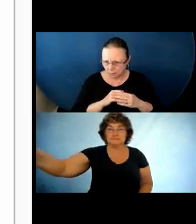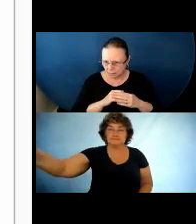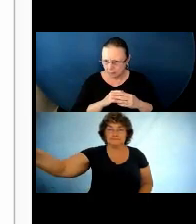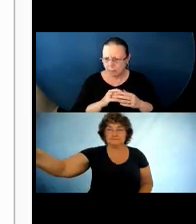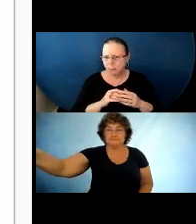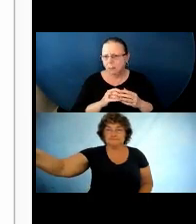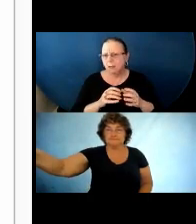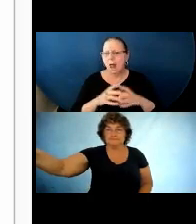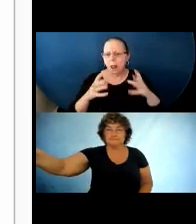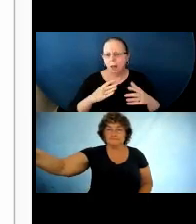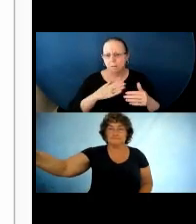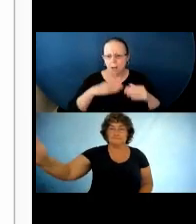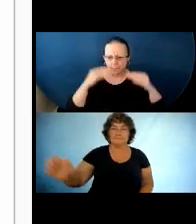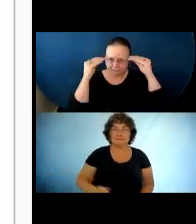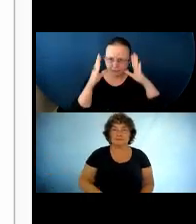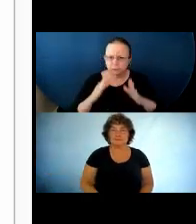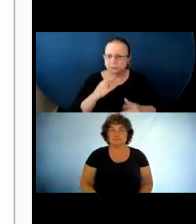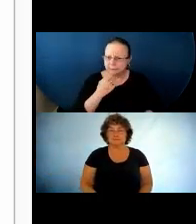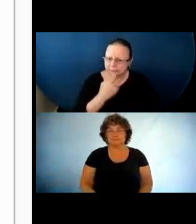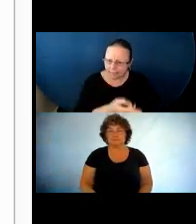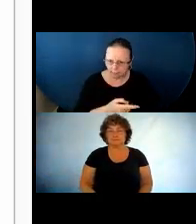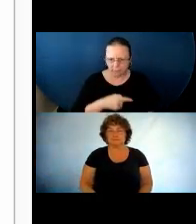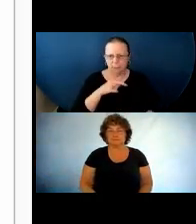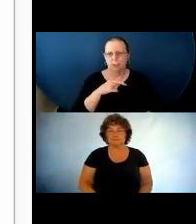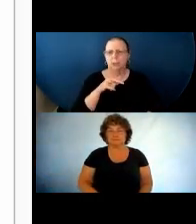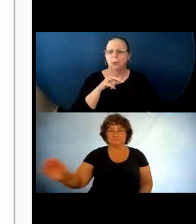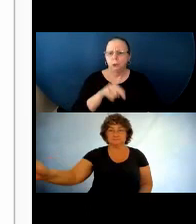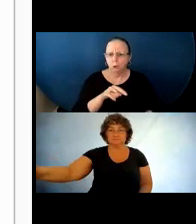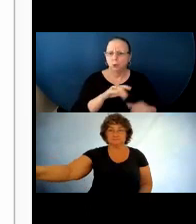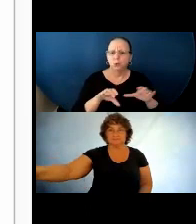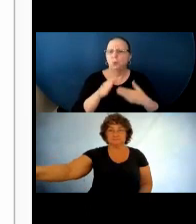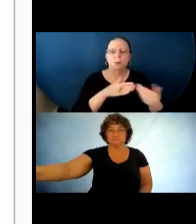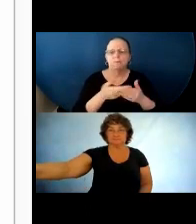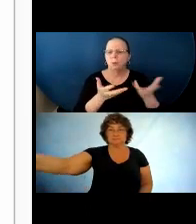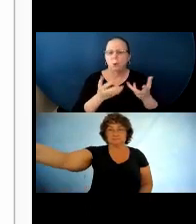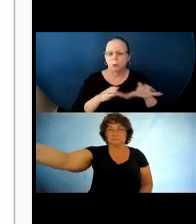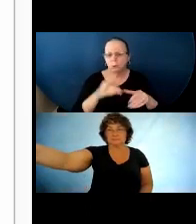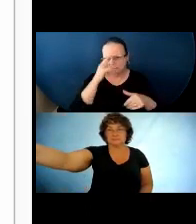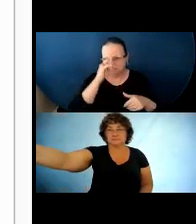teachers say you do whatever you want to do for your lifetime.